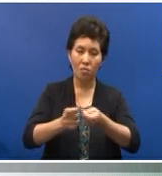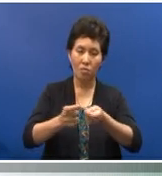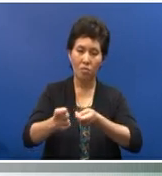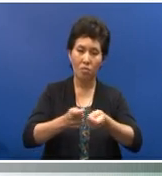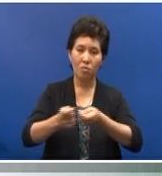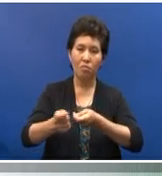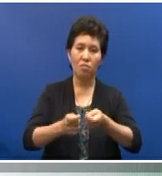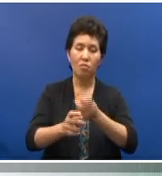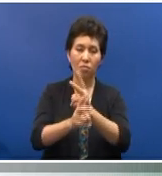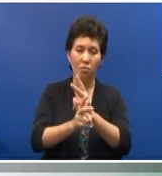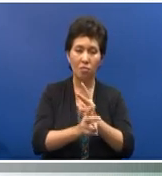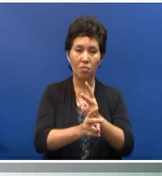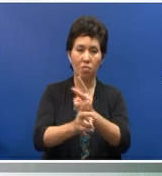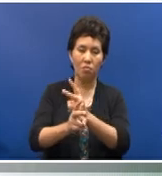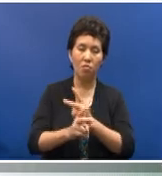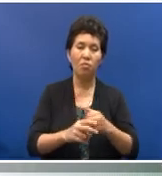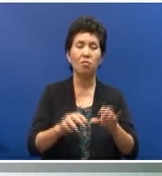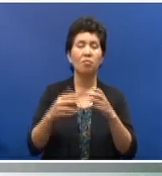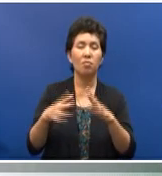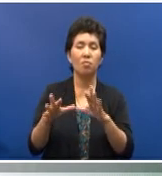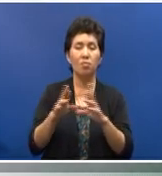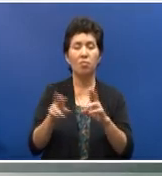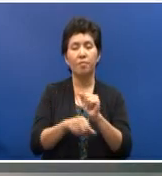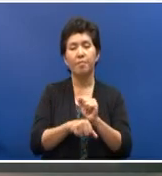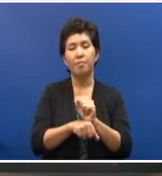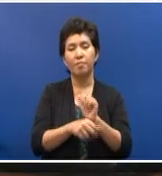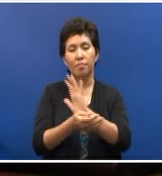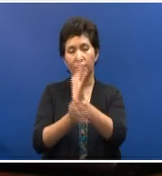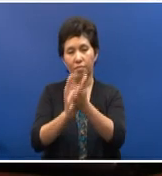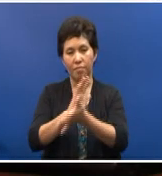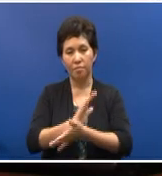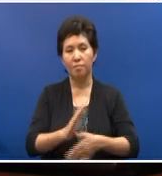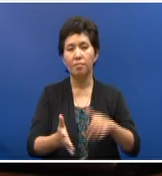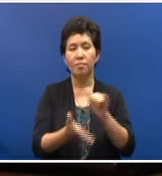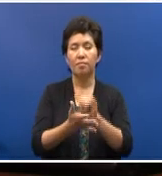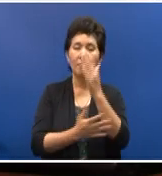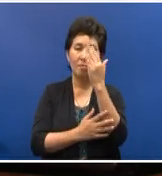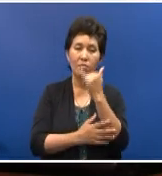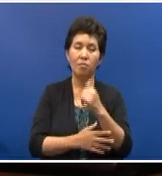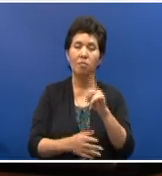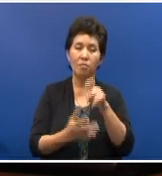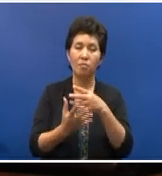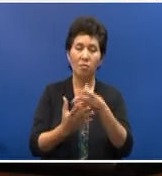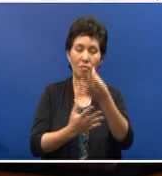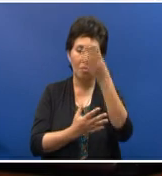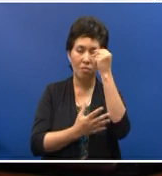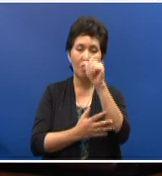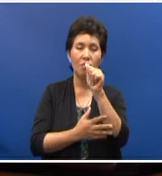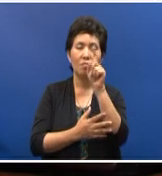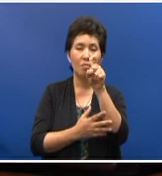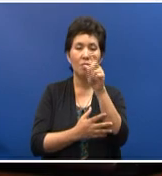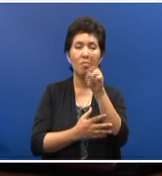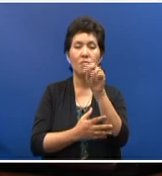then it would have done its job. Okay, so that is why we have to learn